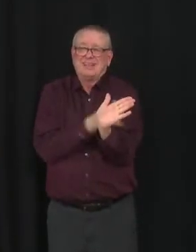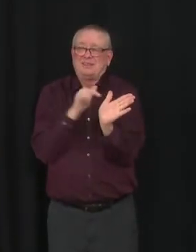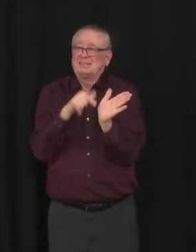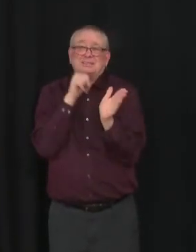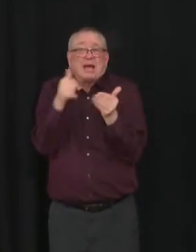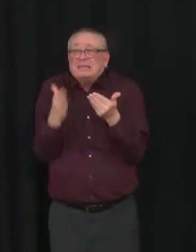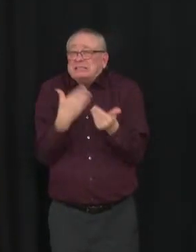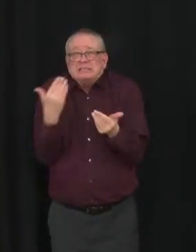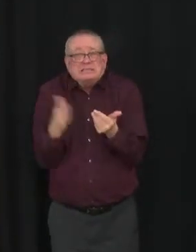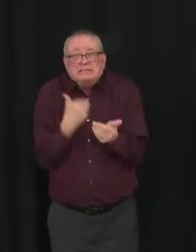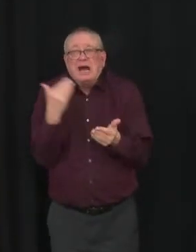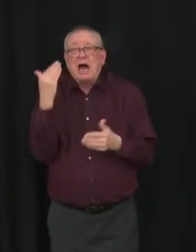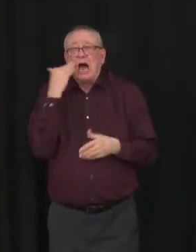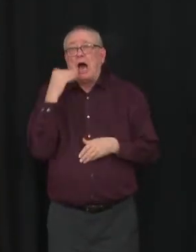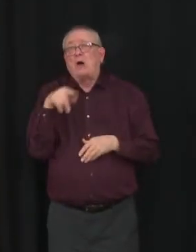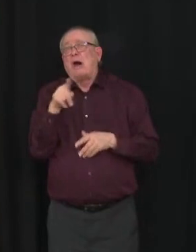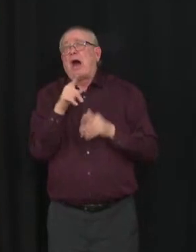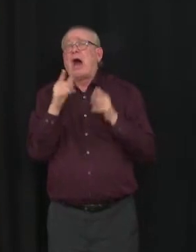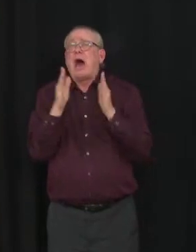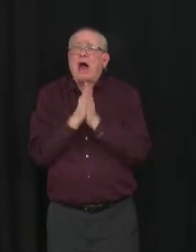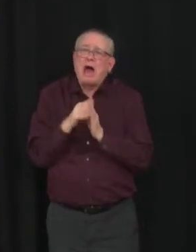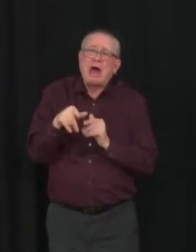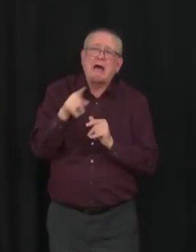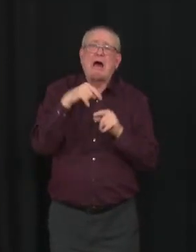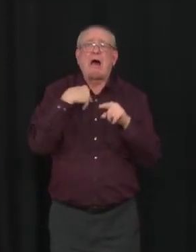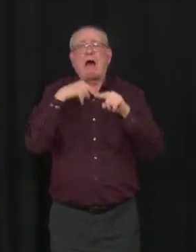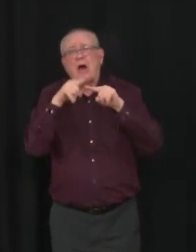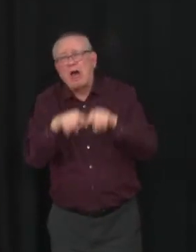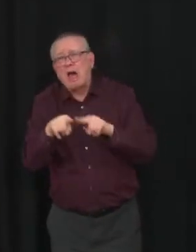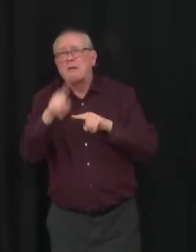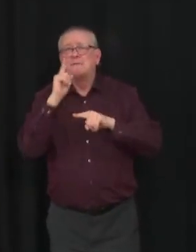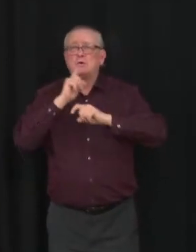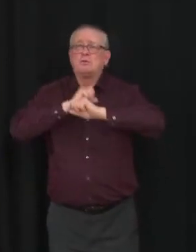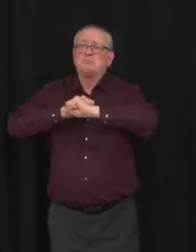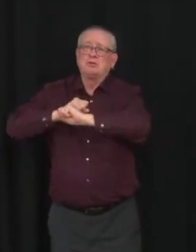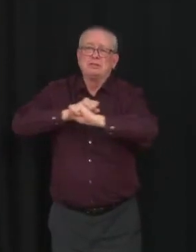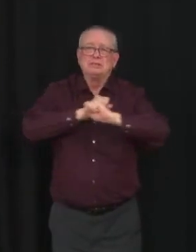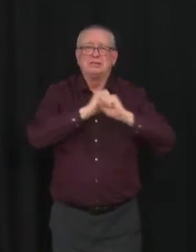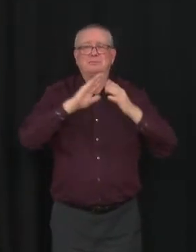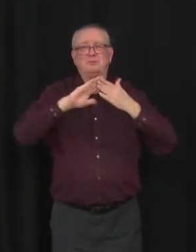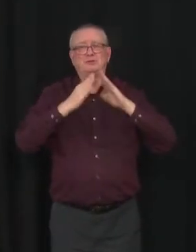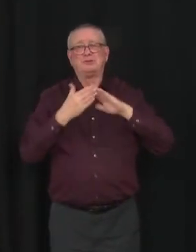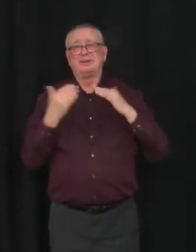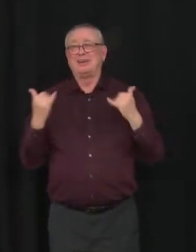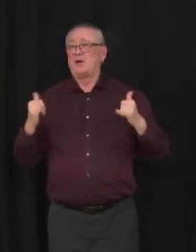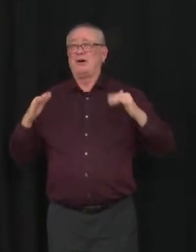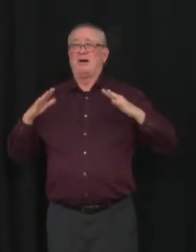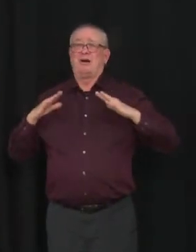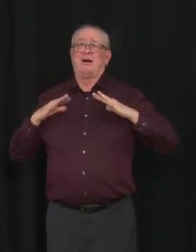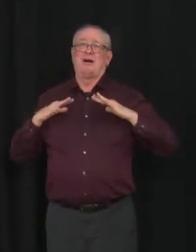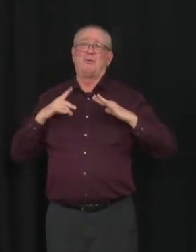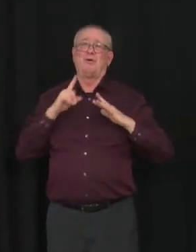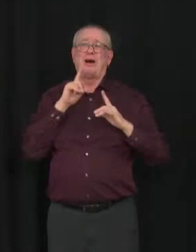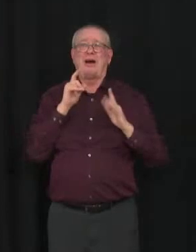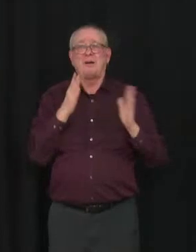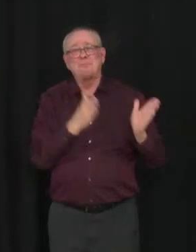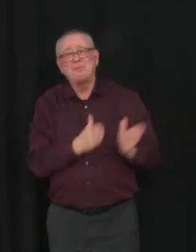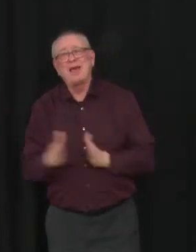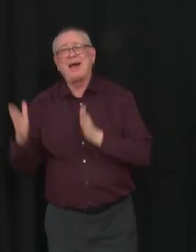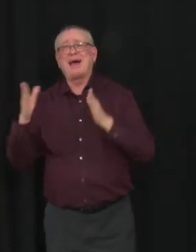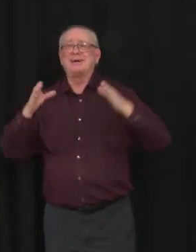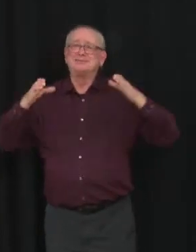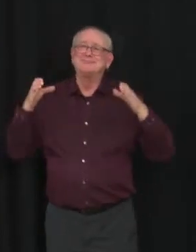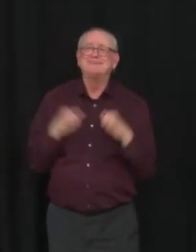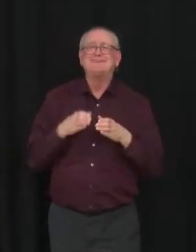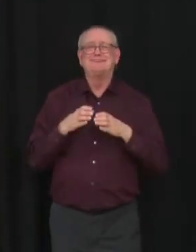their communities. And I know all of these measures bear an extra weight during the holiday season when we want to gather with family and friends.